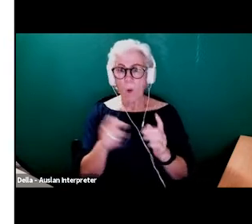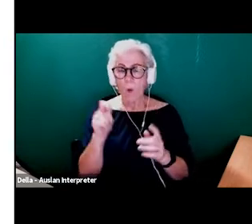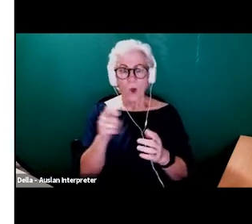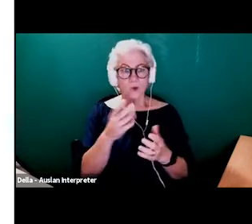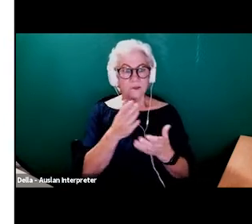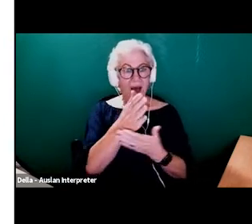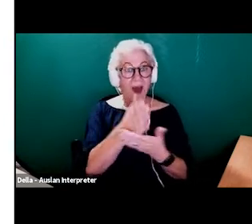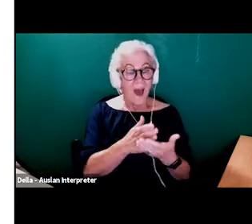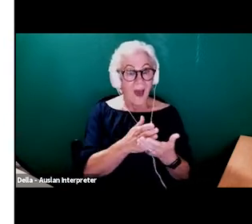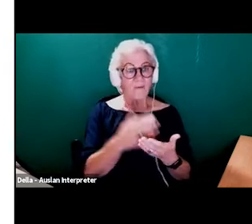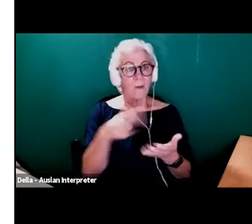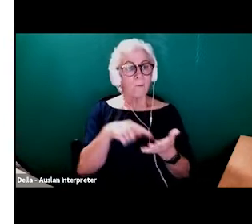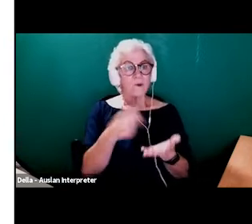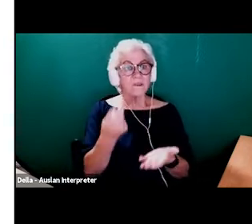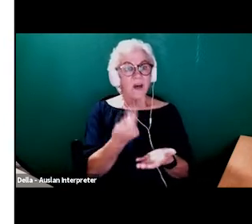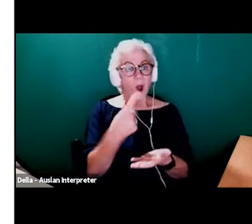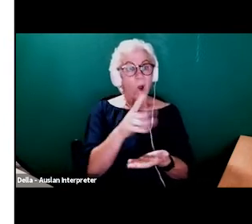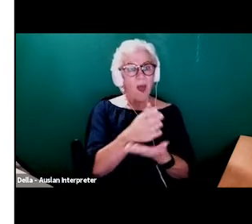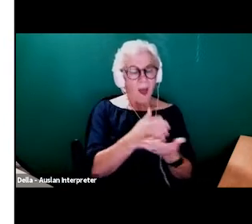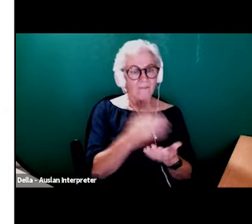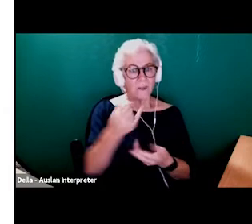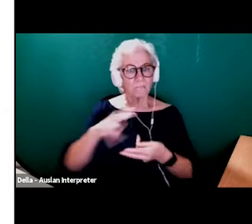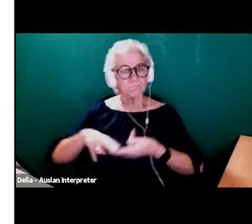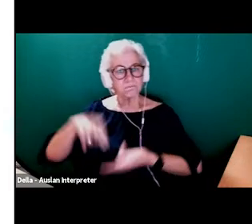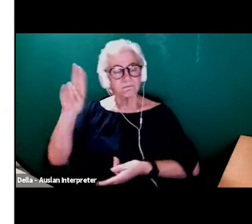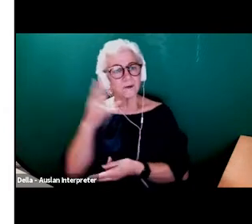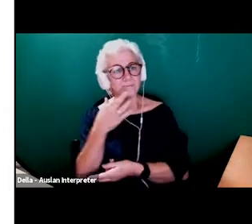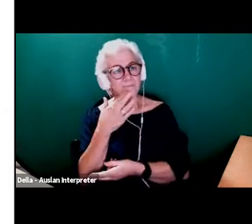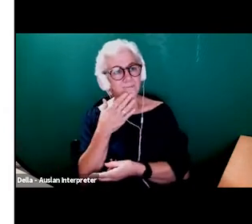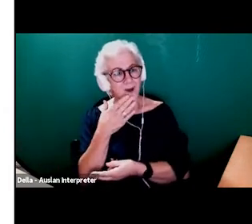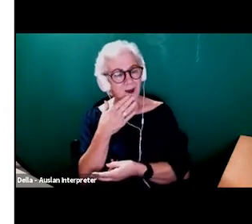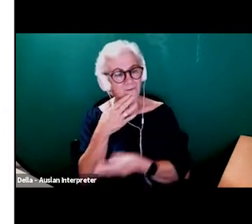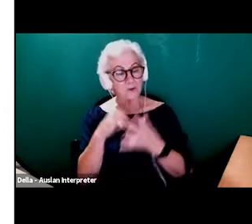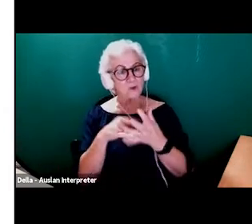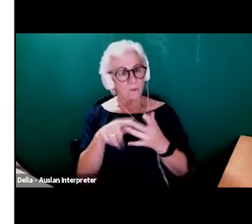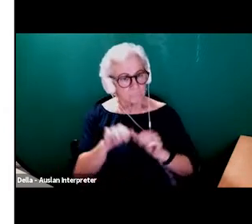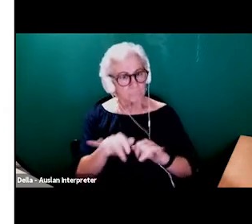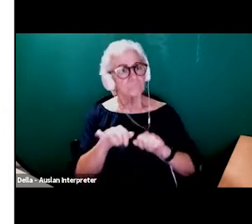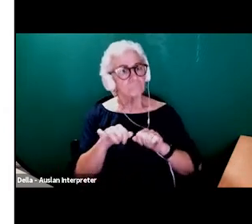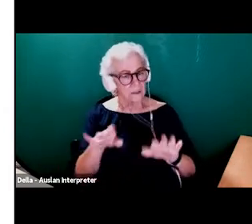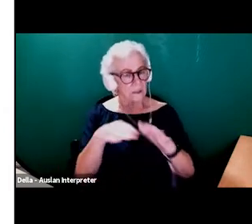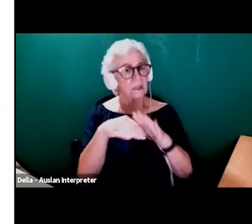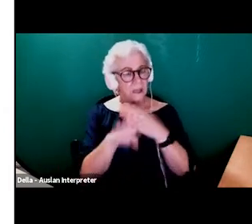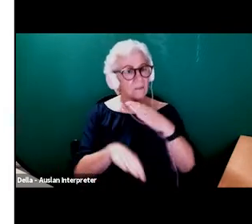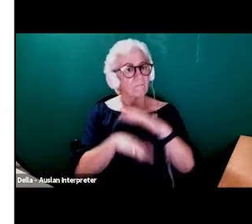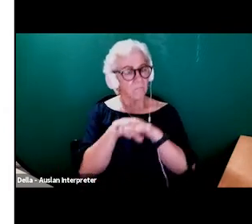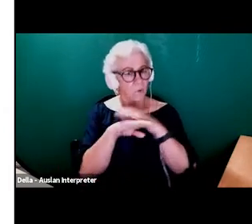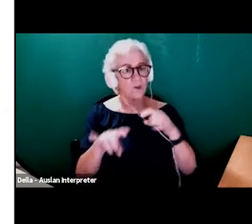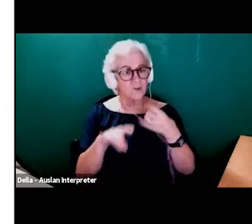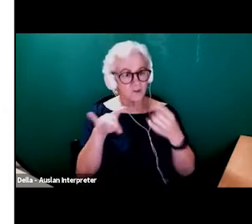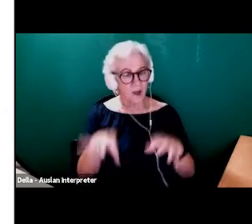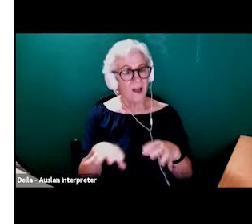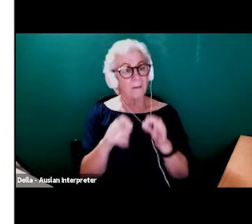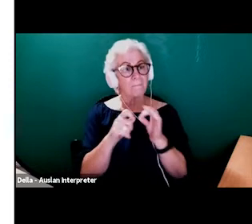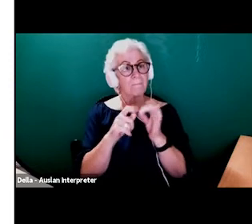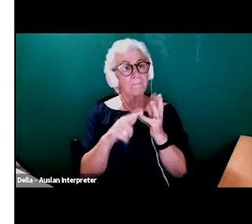doubled. This disruption was sustained and it was observed throughout the country, but the most established and widely available